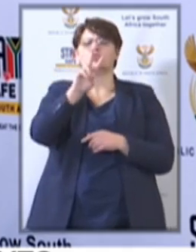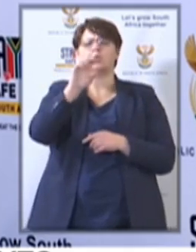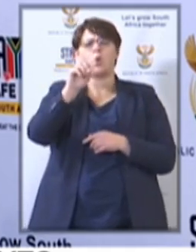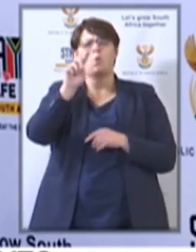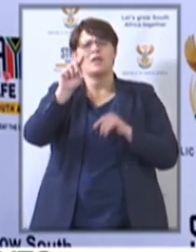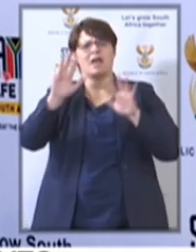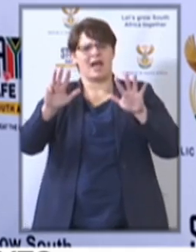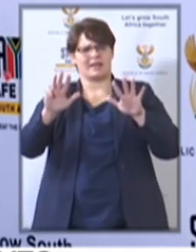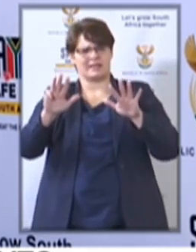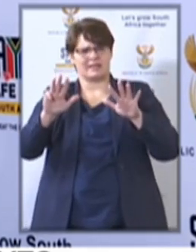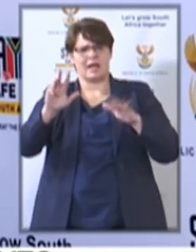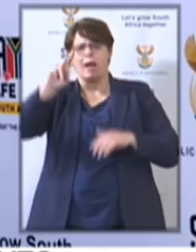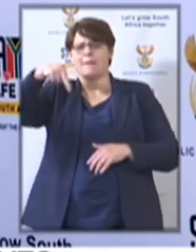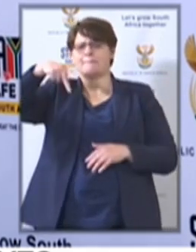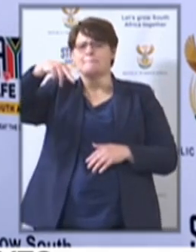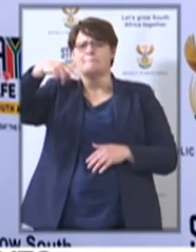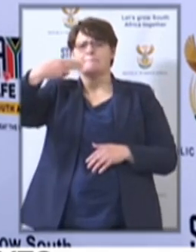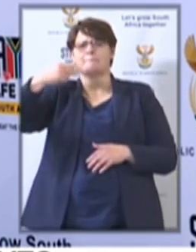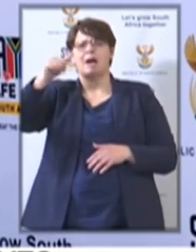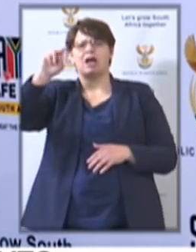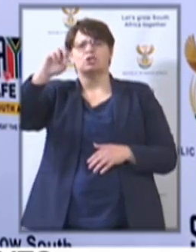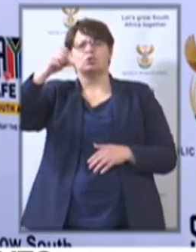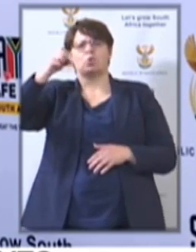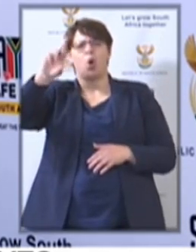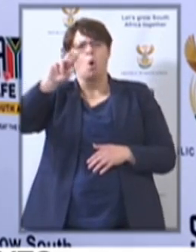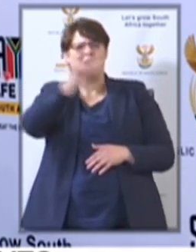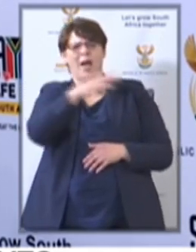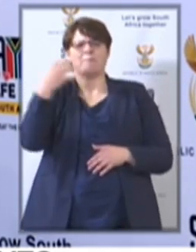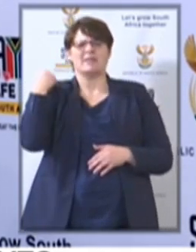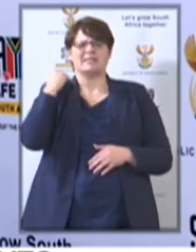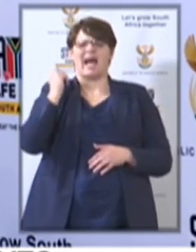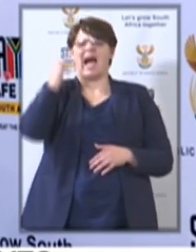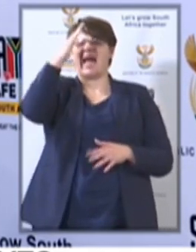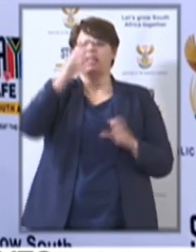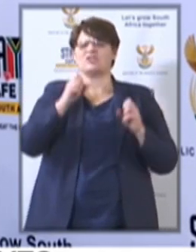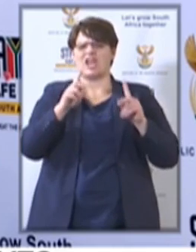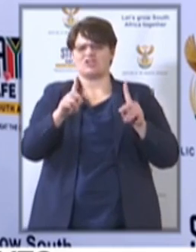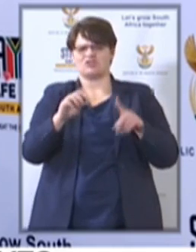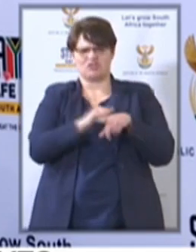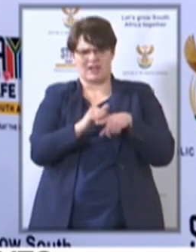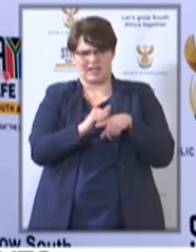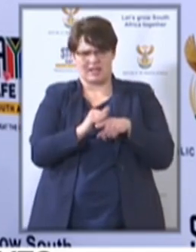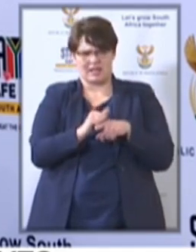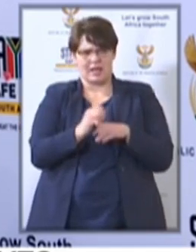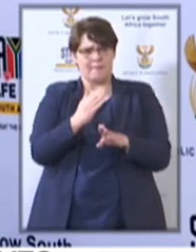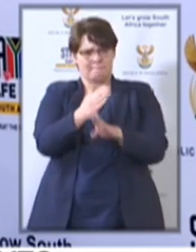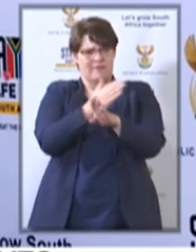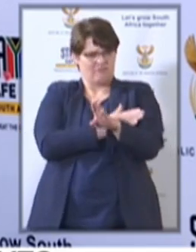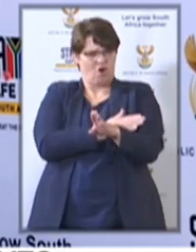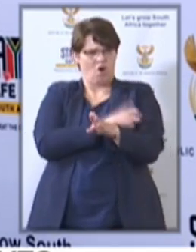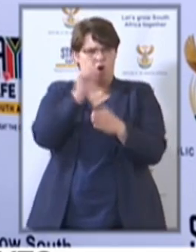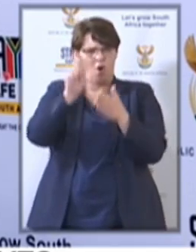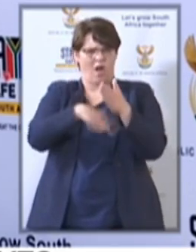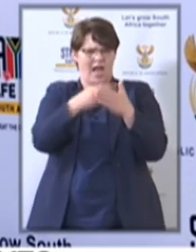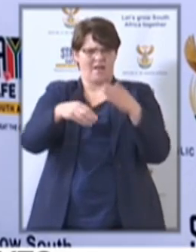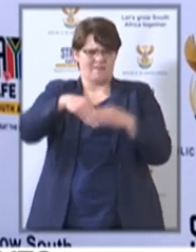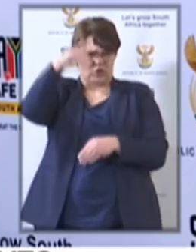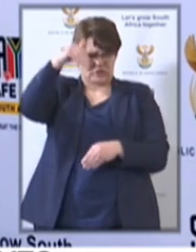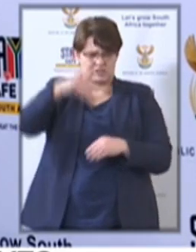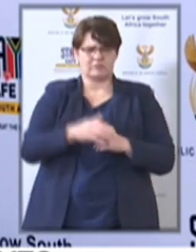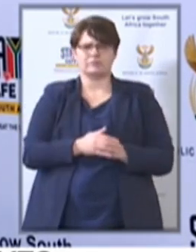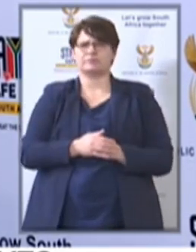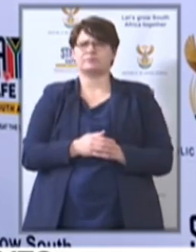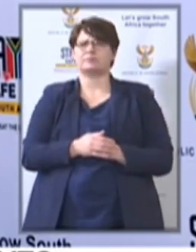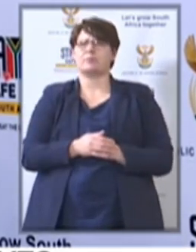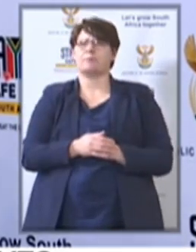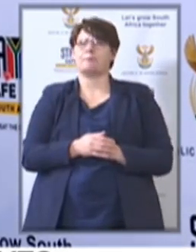Minister Pandor was Minister of Higher Education and Training then, prior to the elections. Last